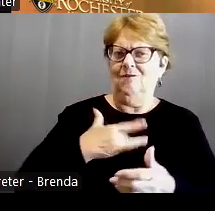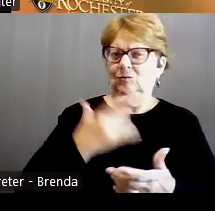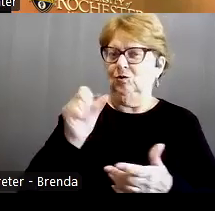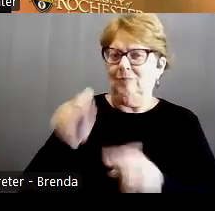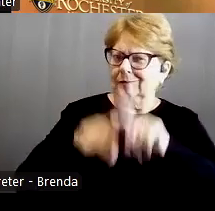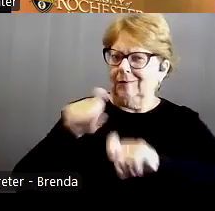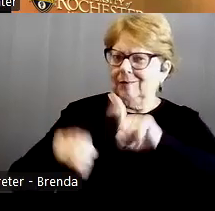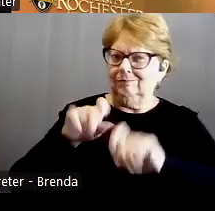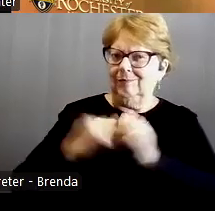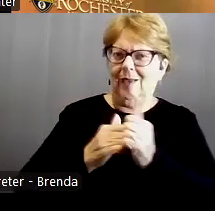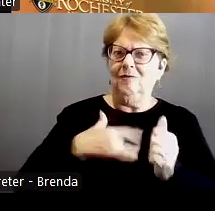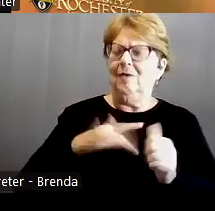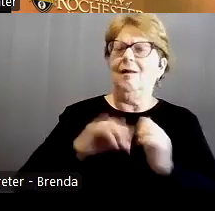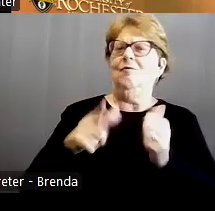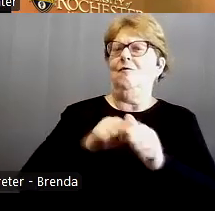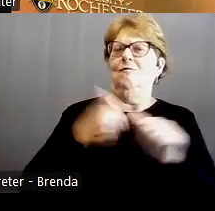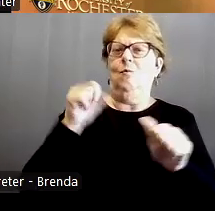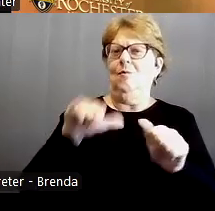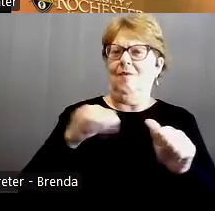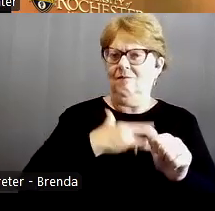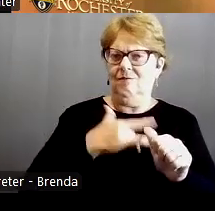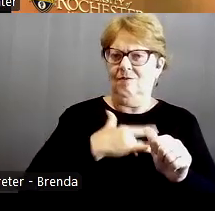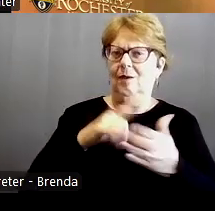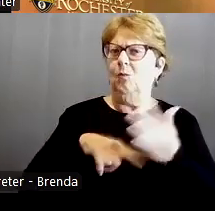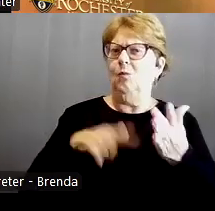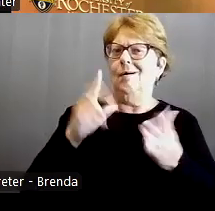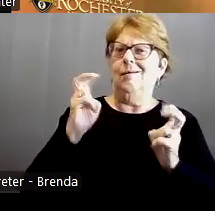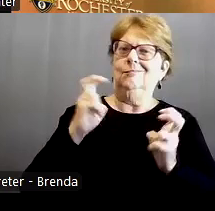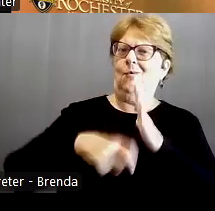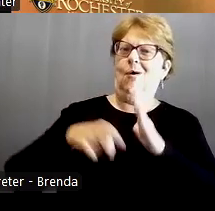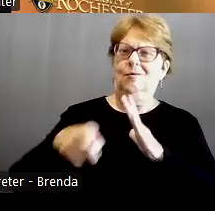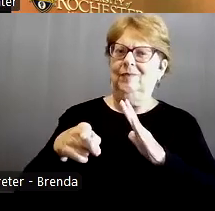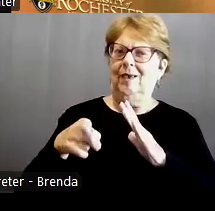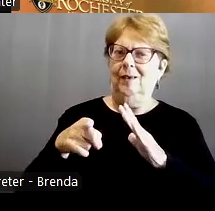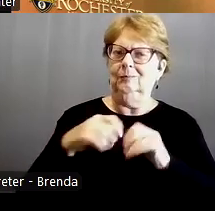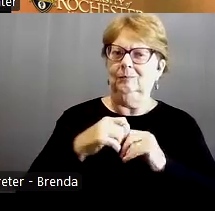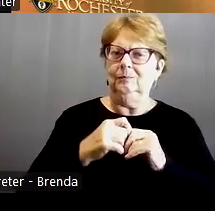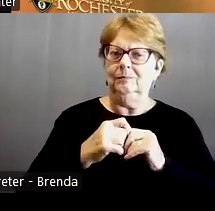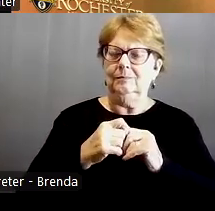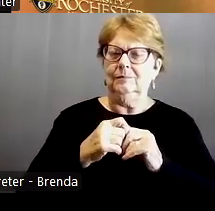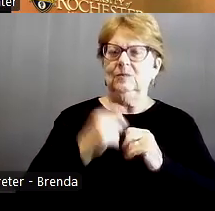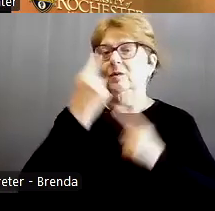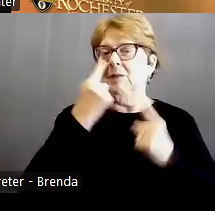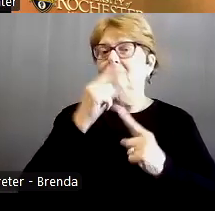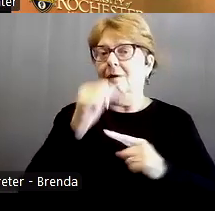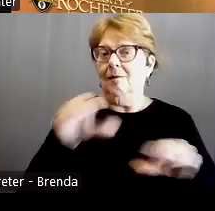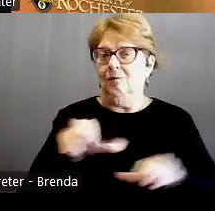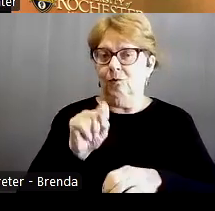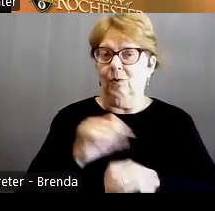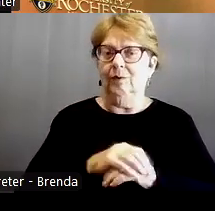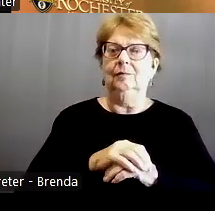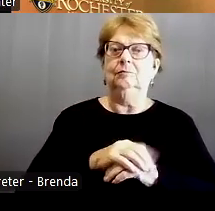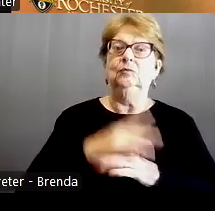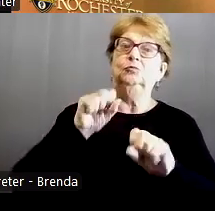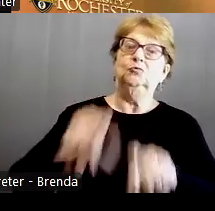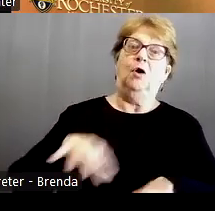they're avoiding those feelings and what that costs them, inspire them to consider not doing it, invite the dropping of the defense, ask them how the feeling